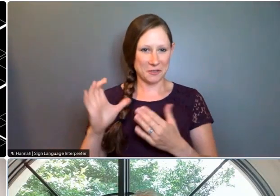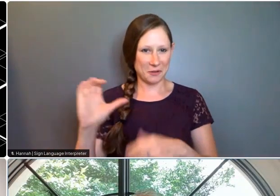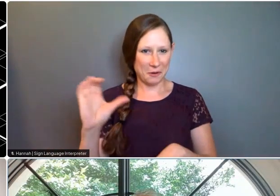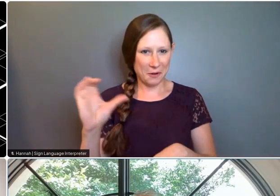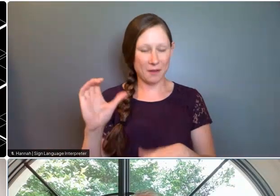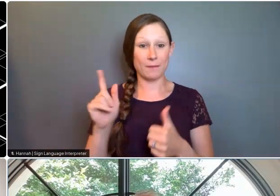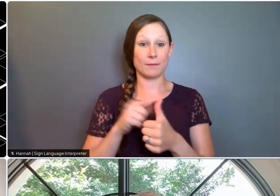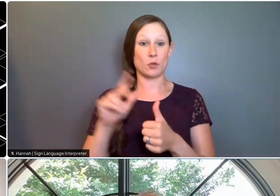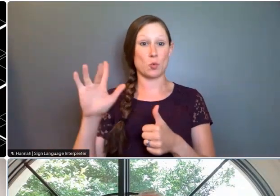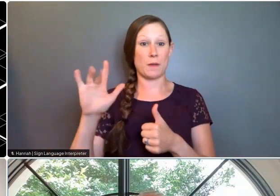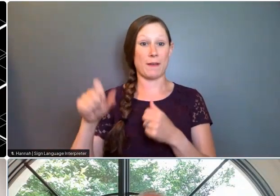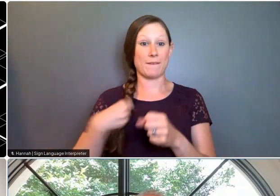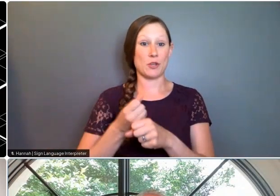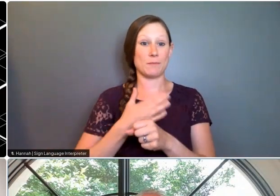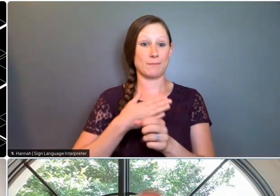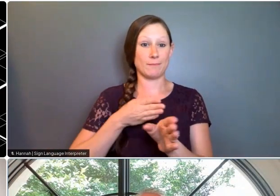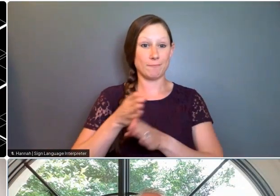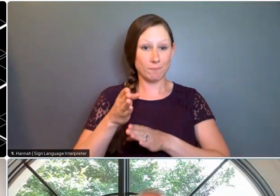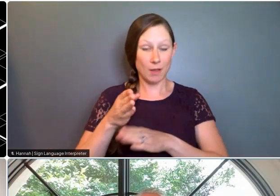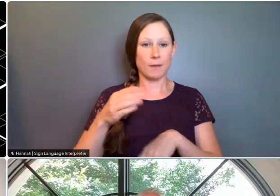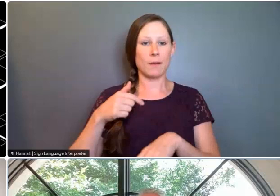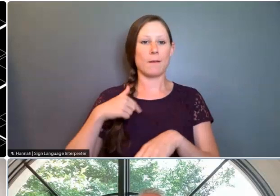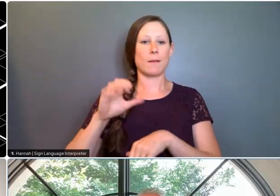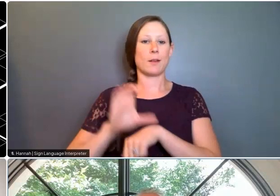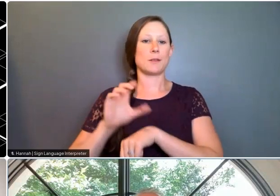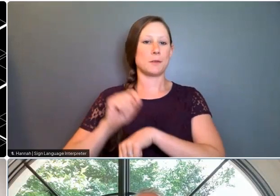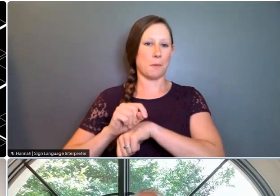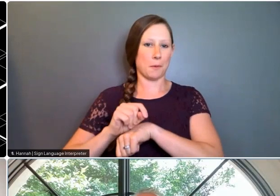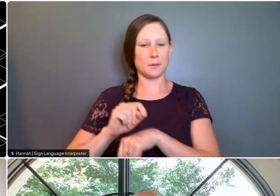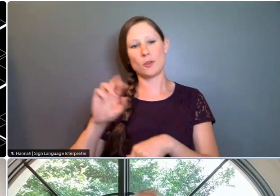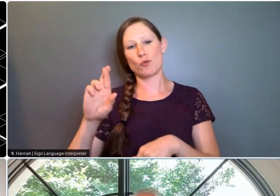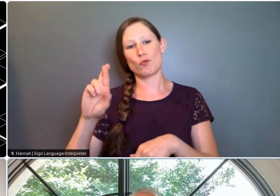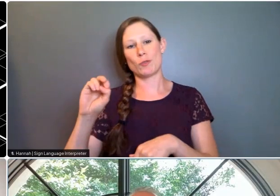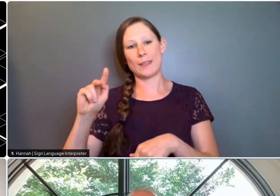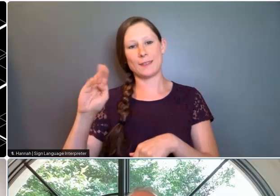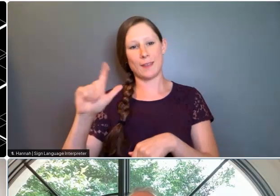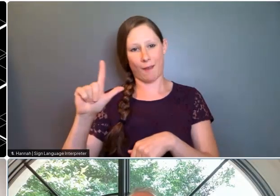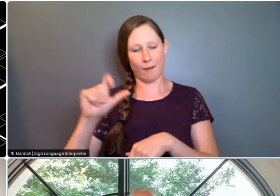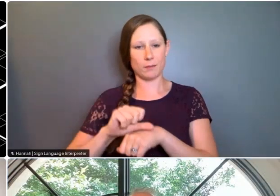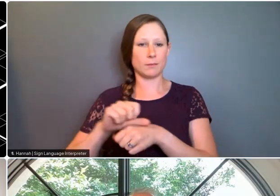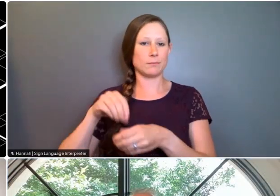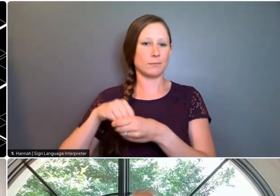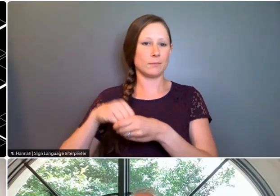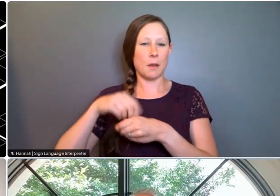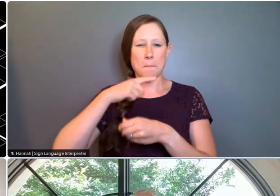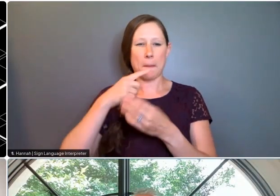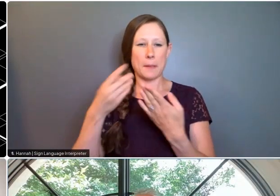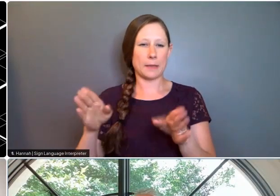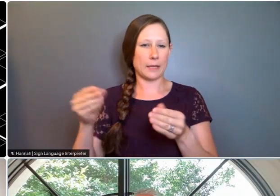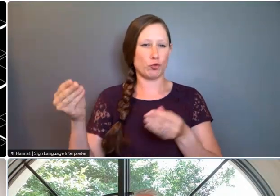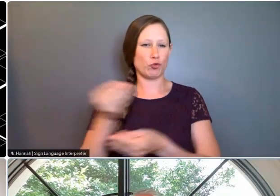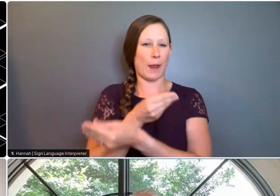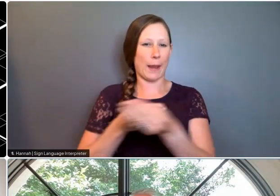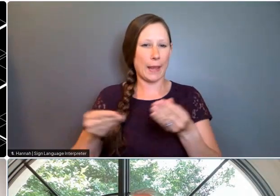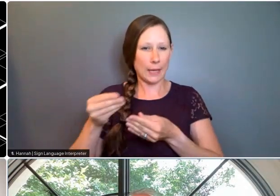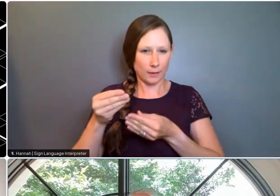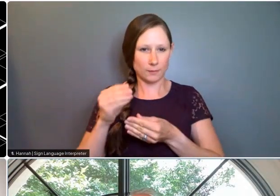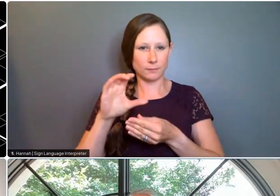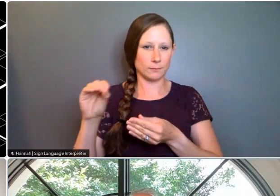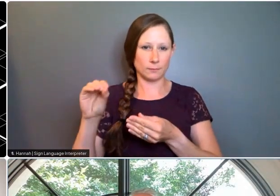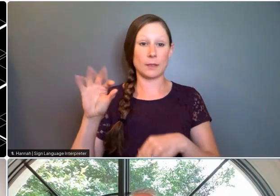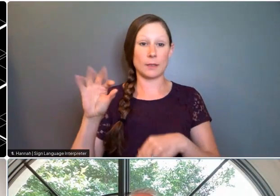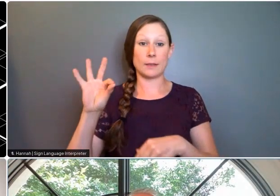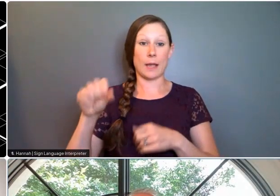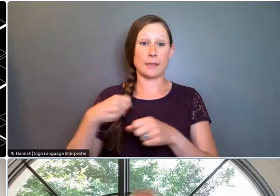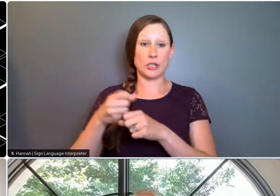years of my career in consulting and in retail, working inside of publicly traded companies. The last 9 years,